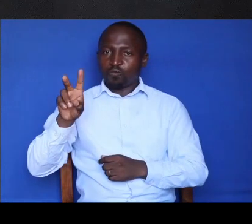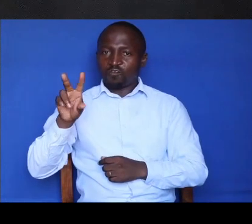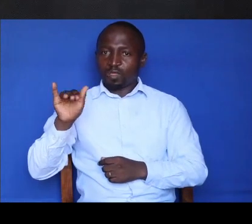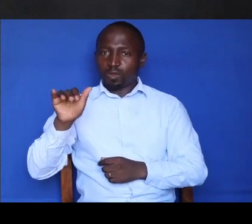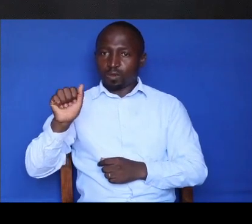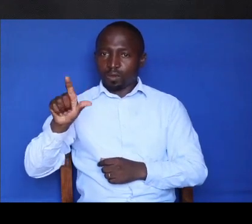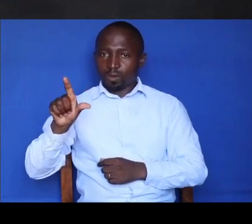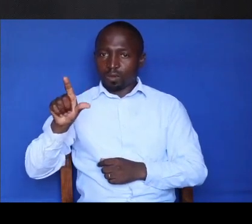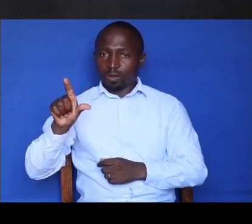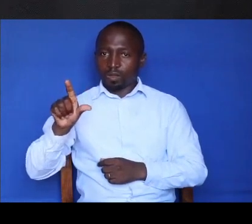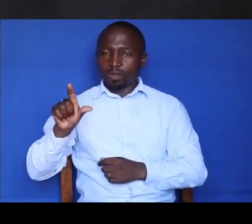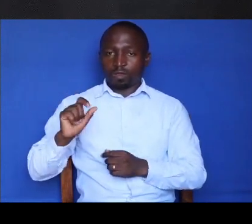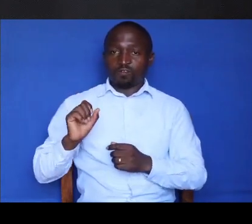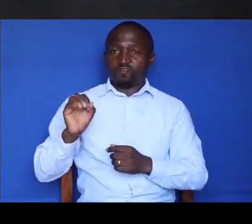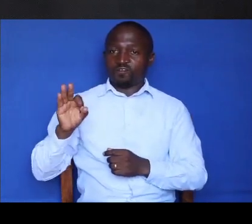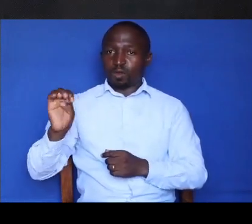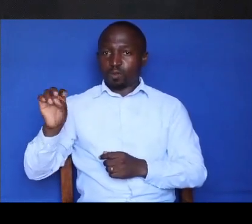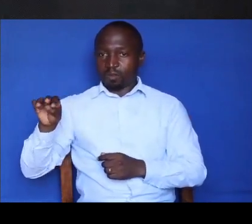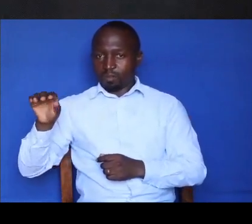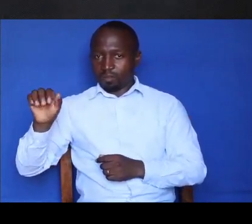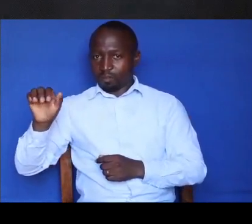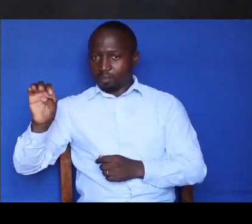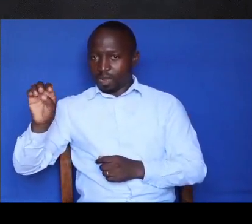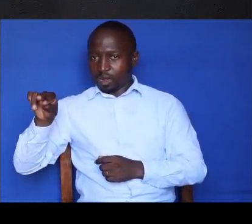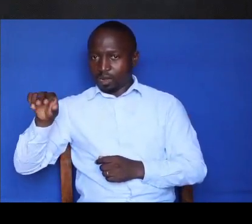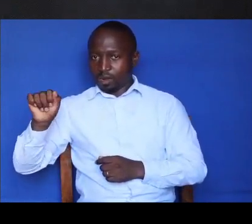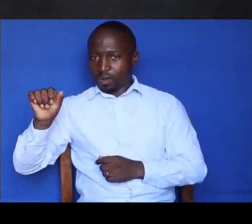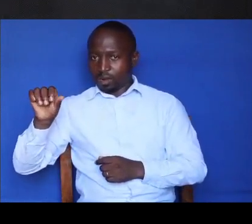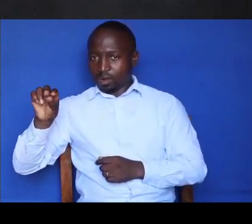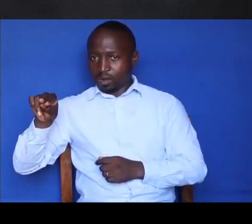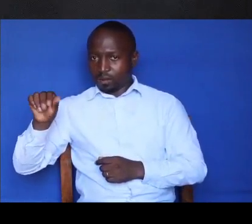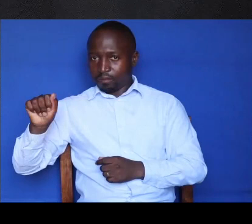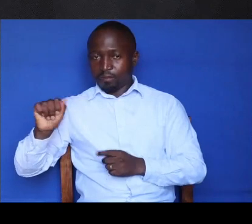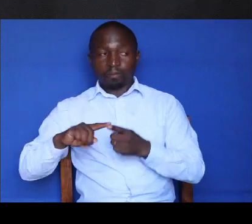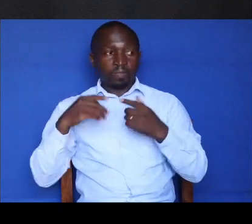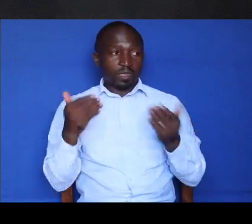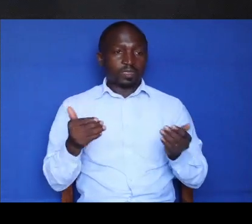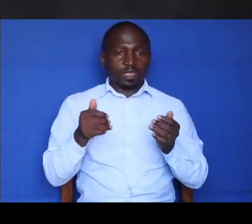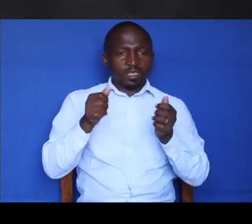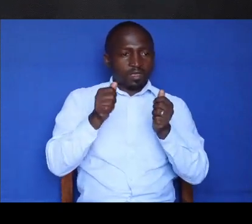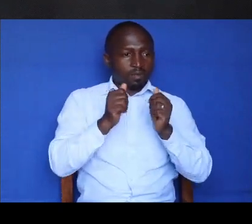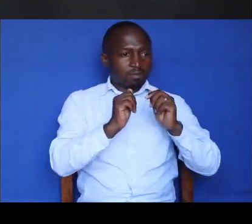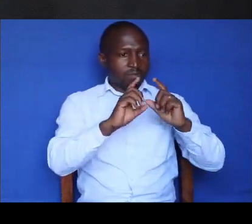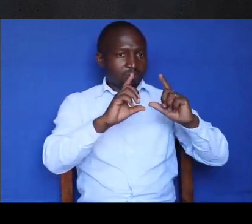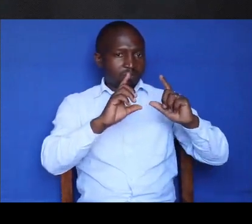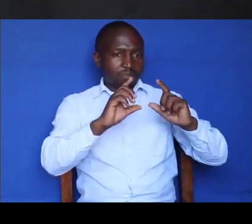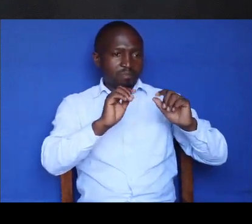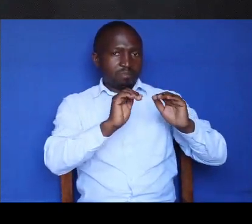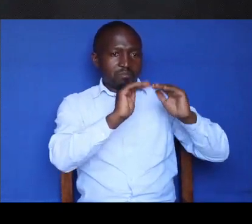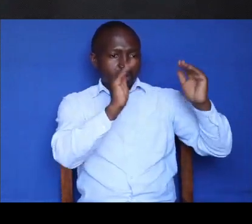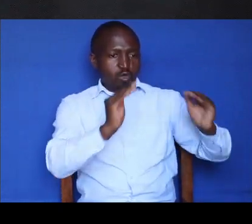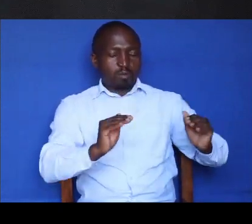rejuvenation. It means features of river rejuvenation which we have given